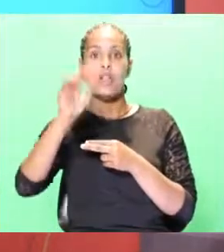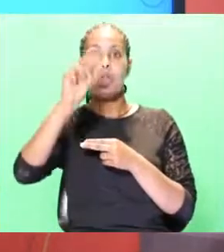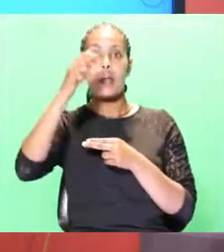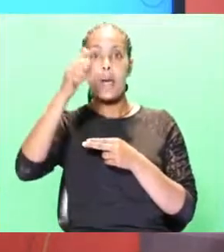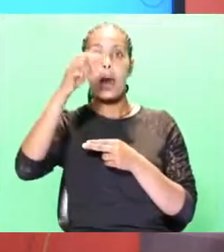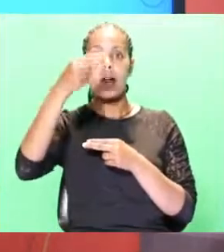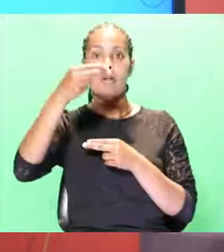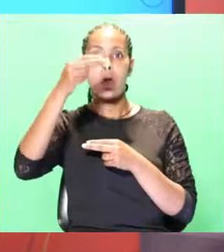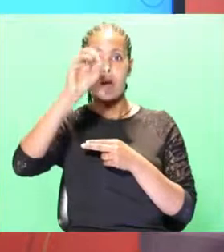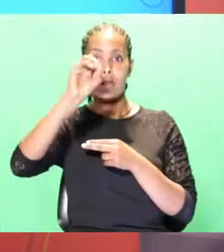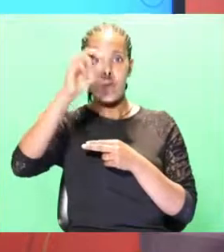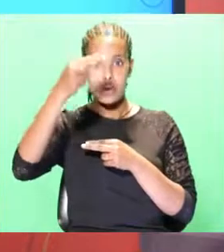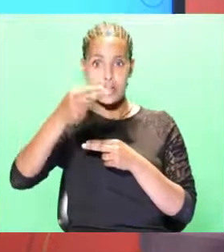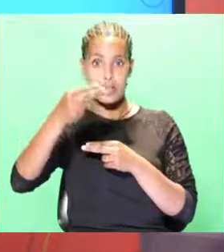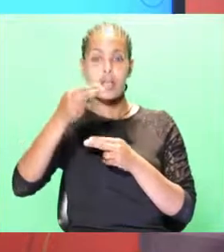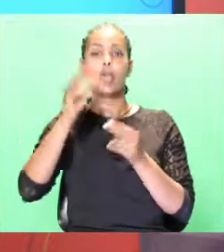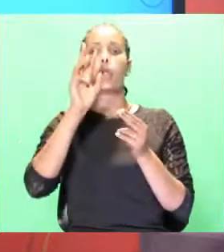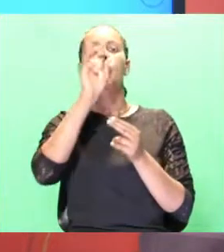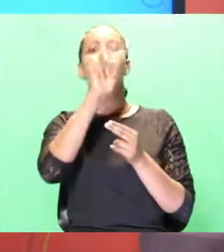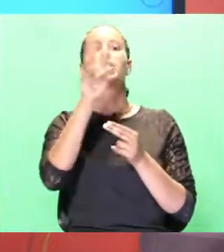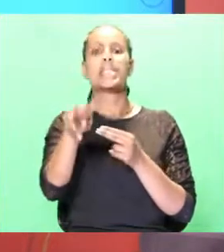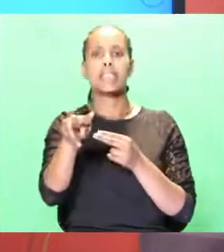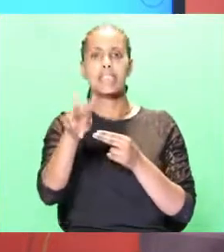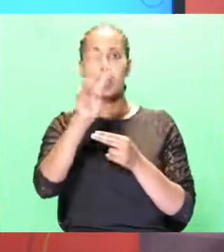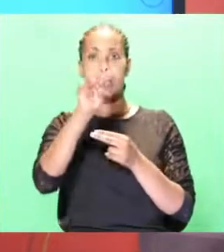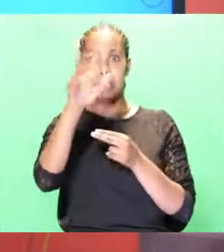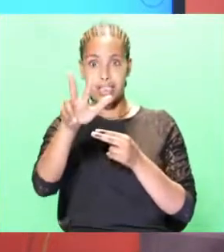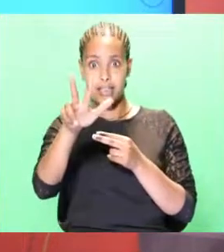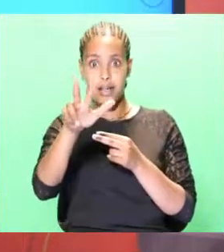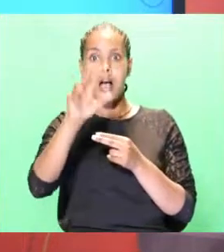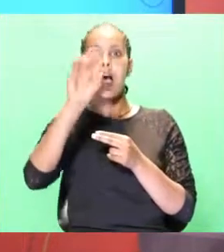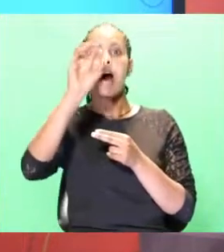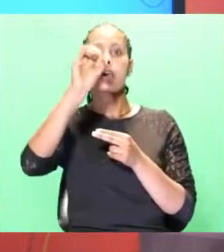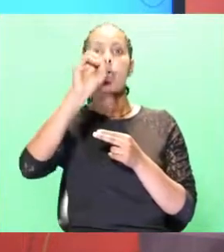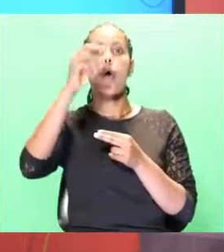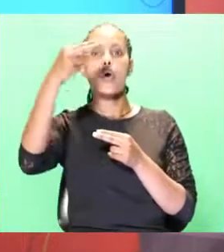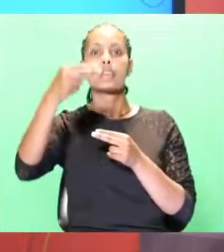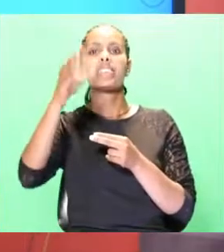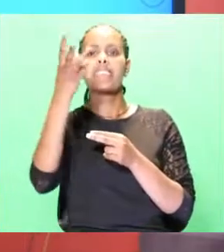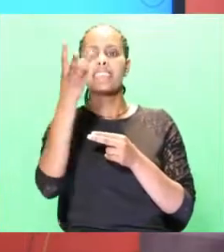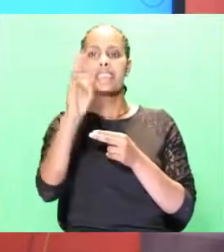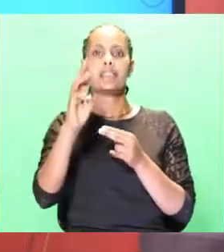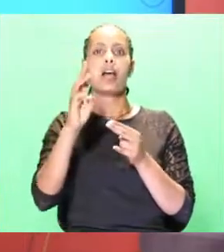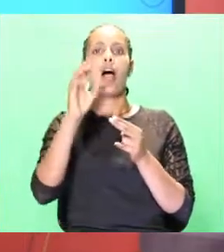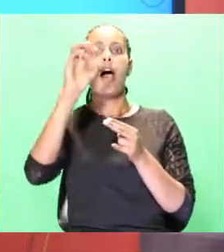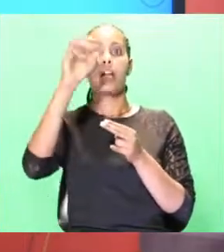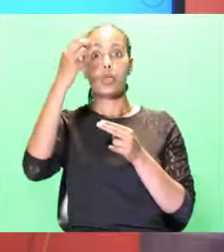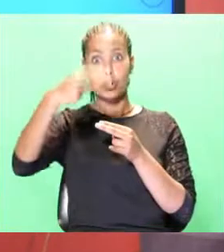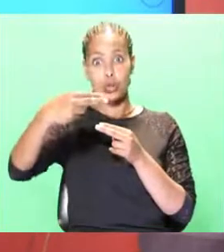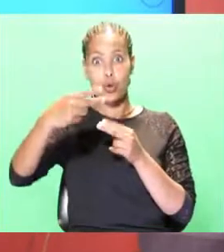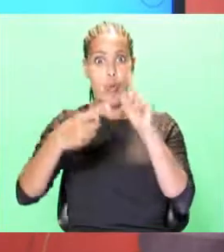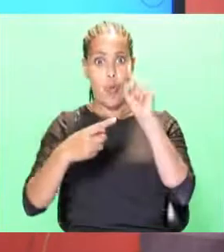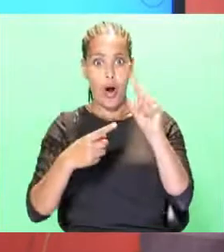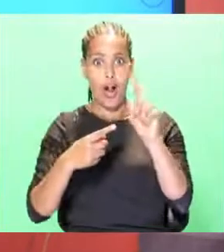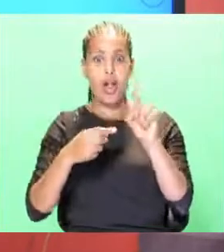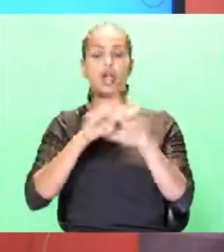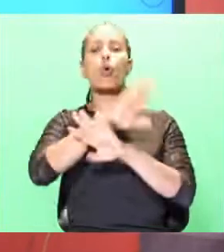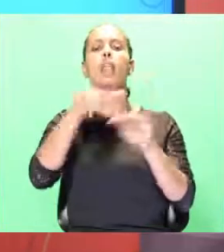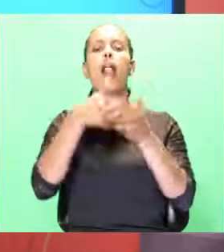Sodium, its atomic mass is 23. Hydroxide, oxygen 16, hydrogen 1,